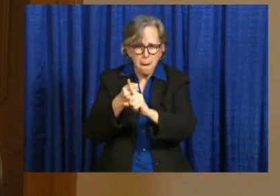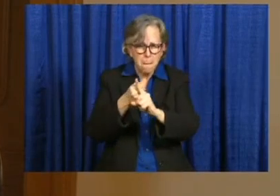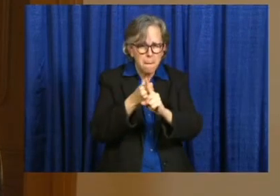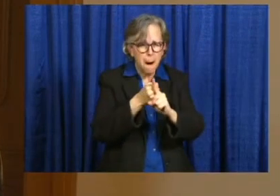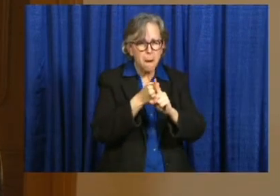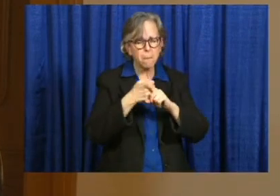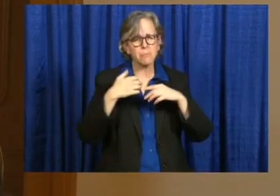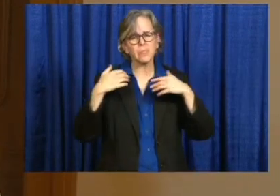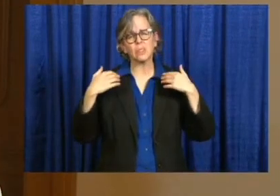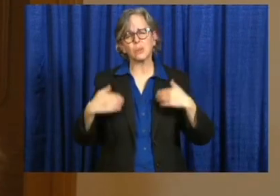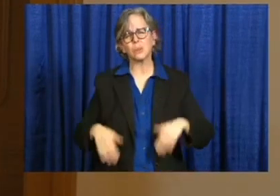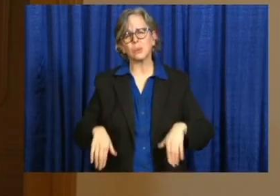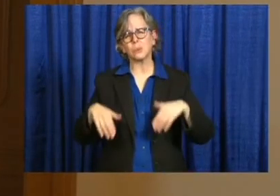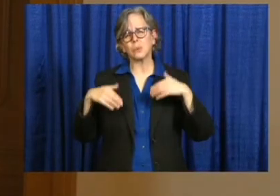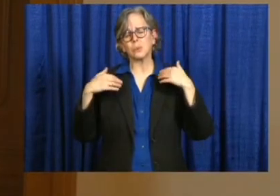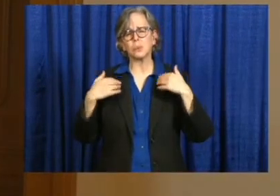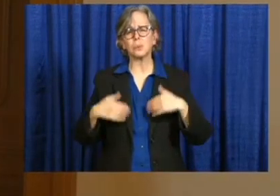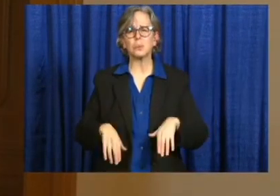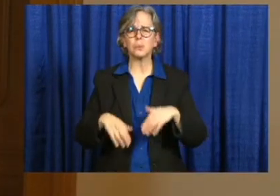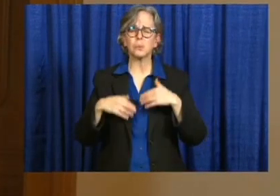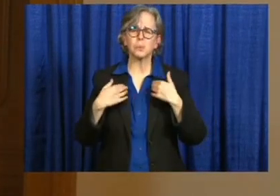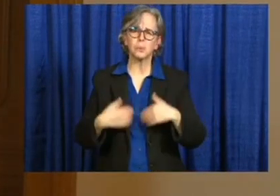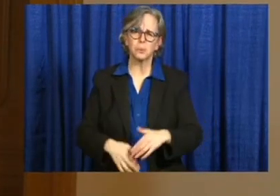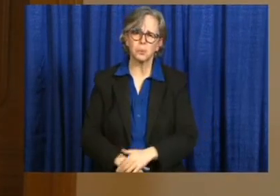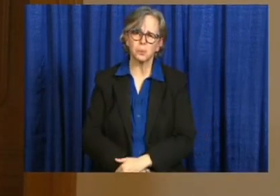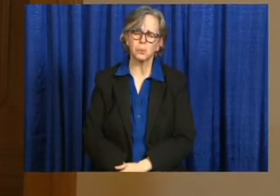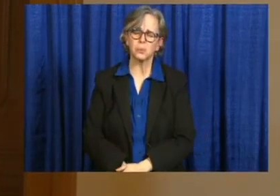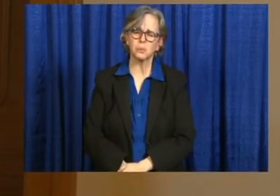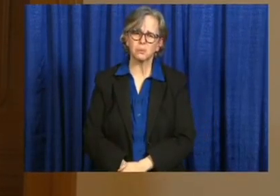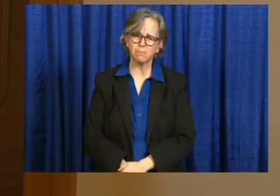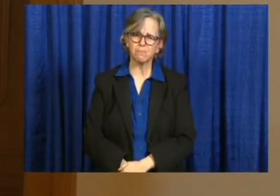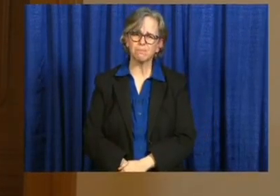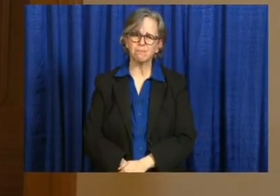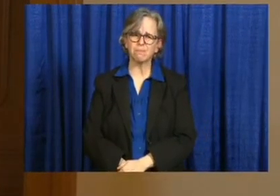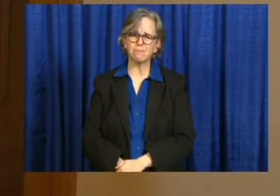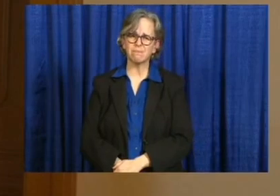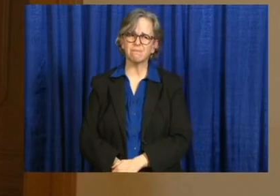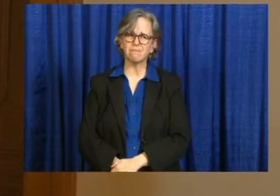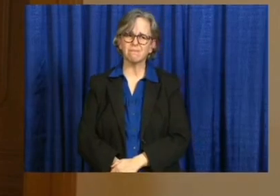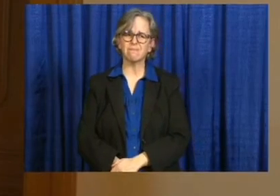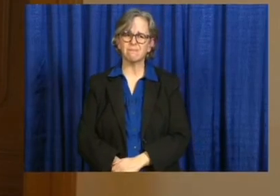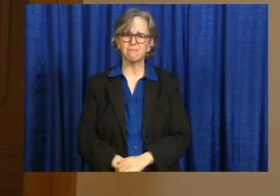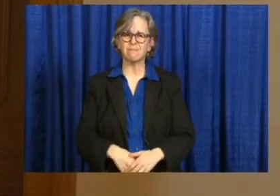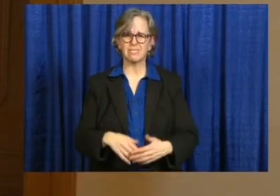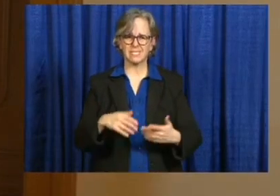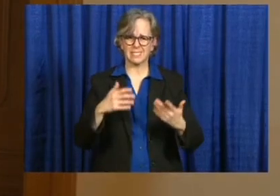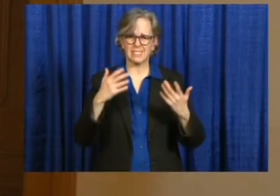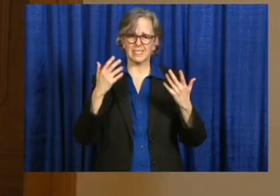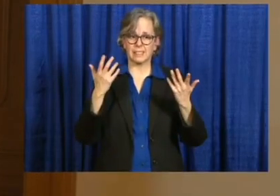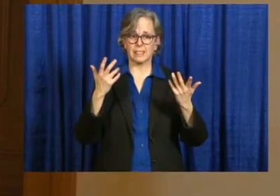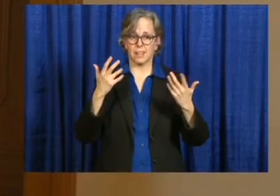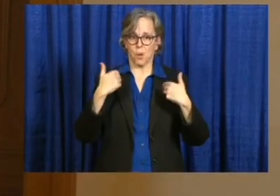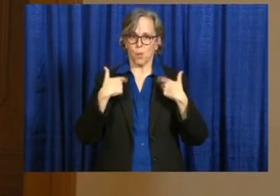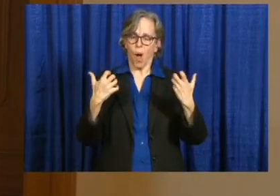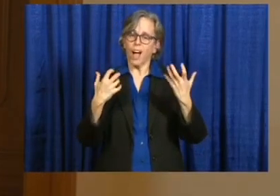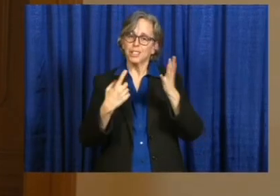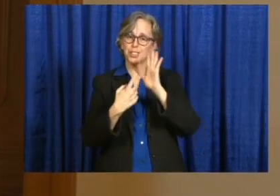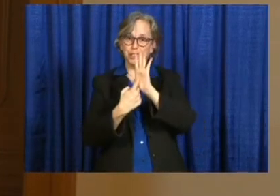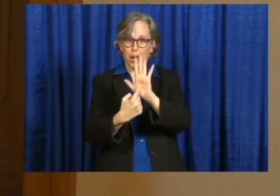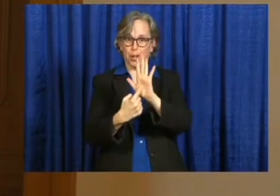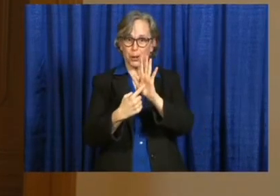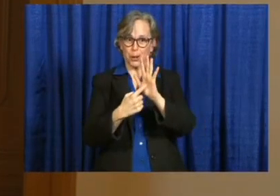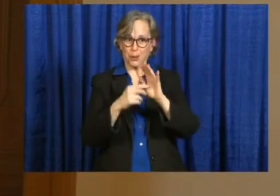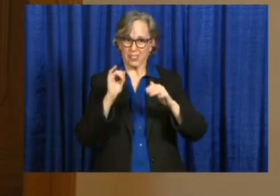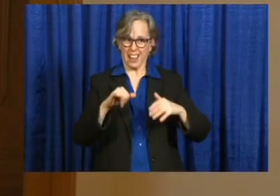slide. So this is something I'm very excited to share with you, in the sense of a